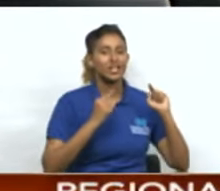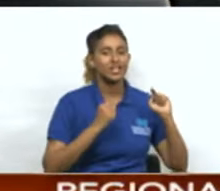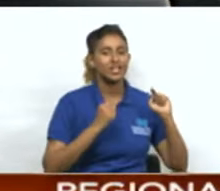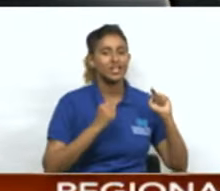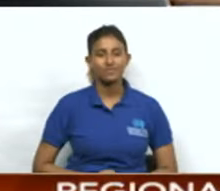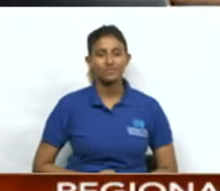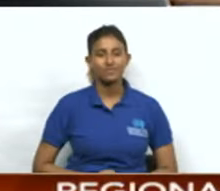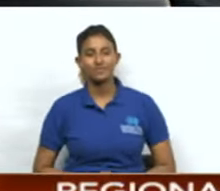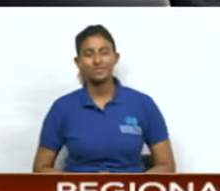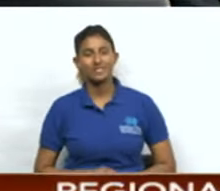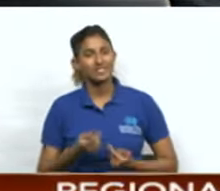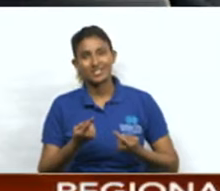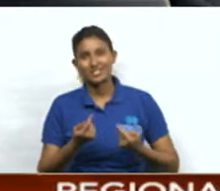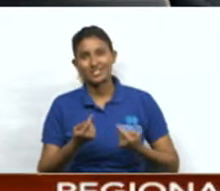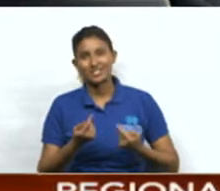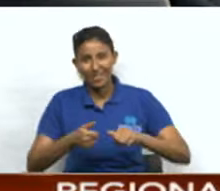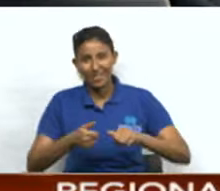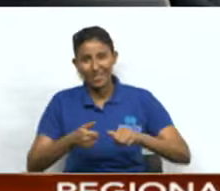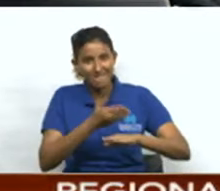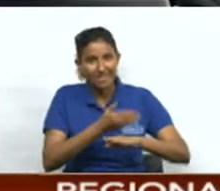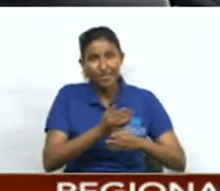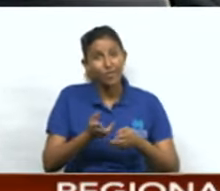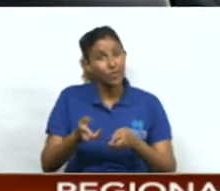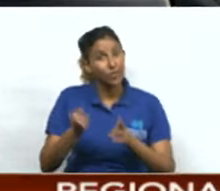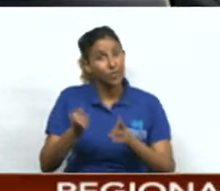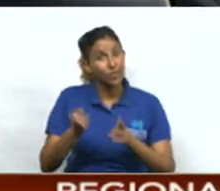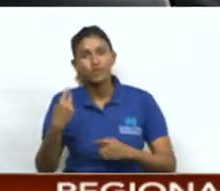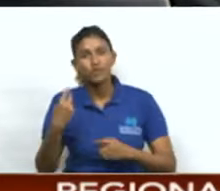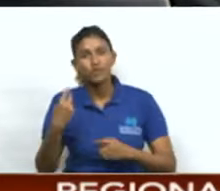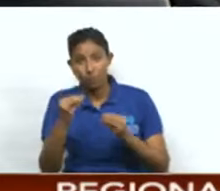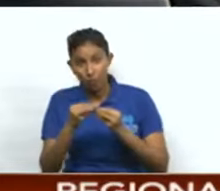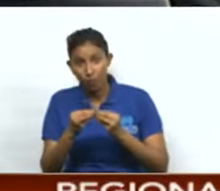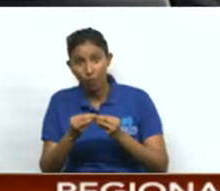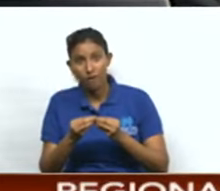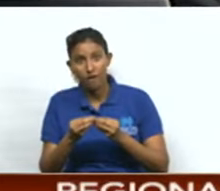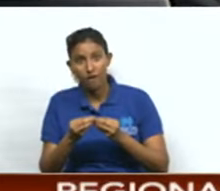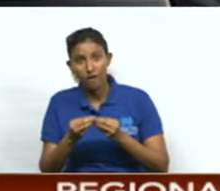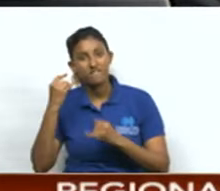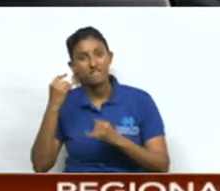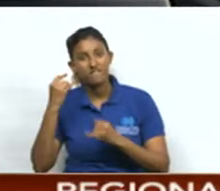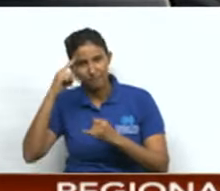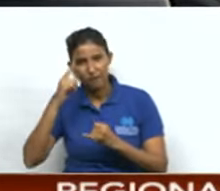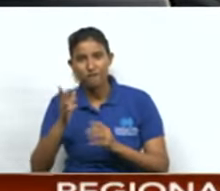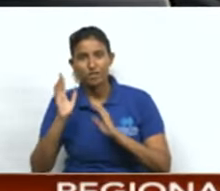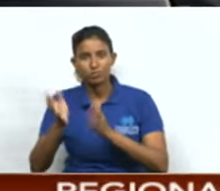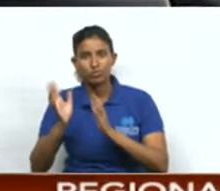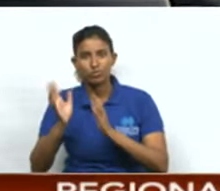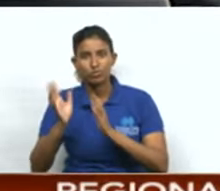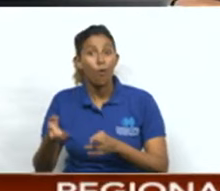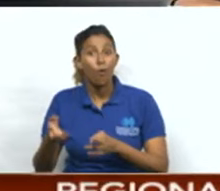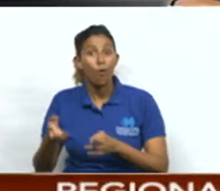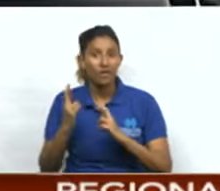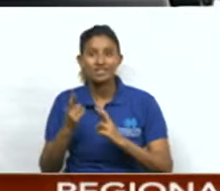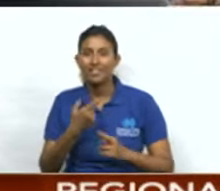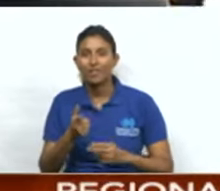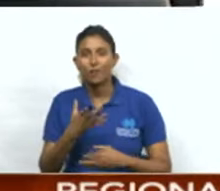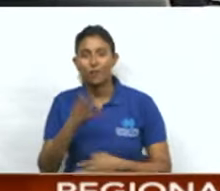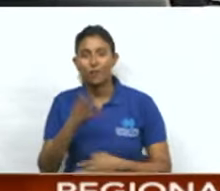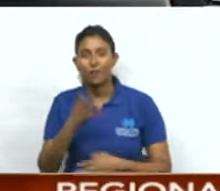more finalists in the sprints, and we wish them all the best. Let's go TNT. Yeah, all right, thank you so much, Jesse. Let's take a break. We'll be right